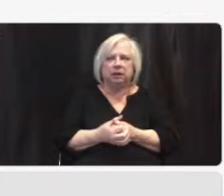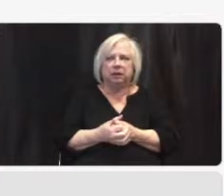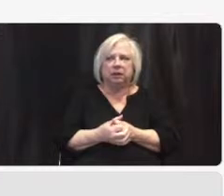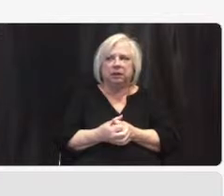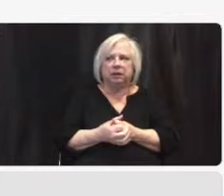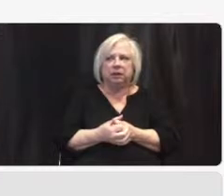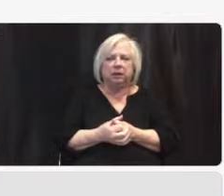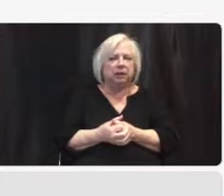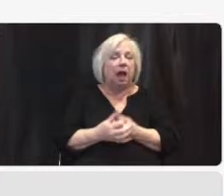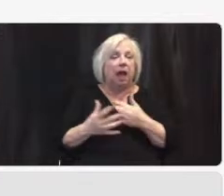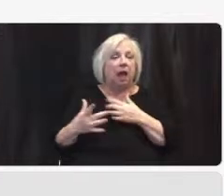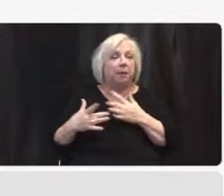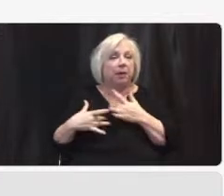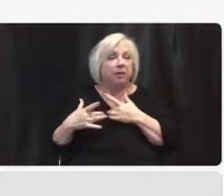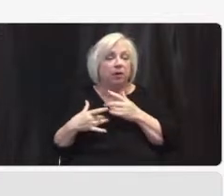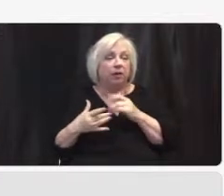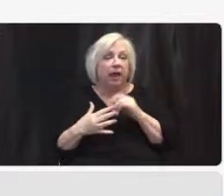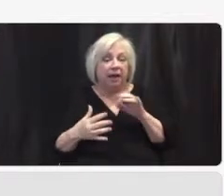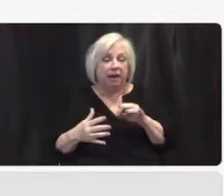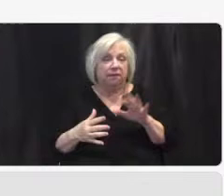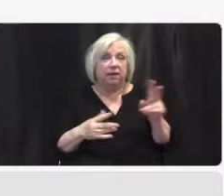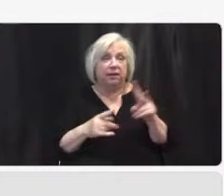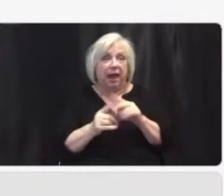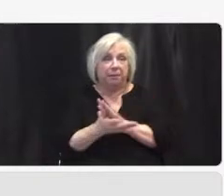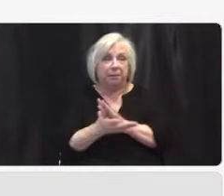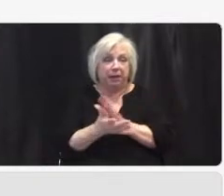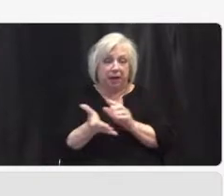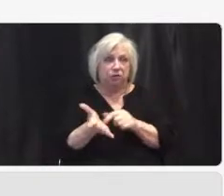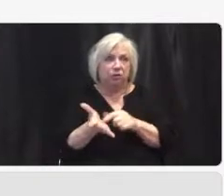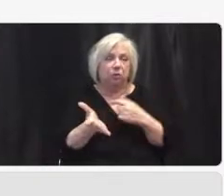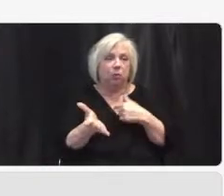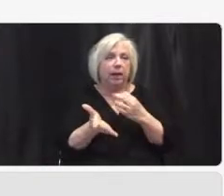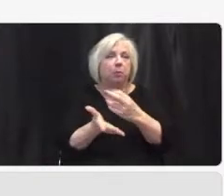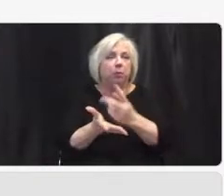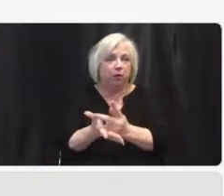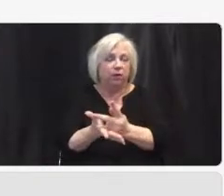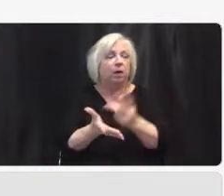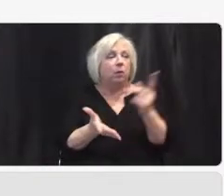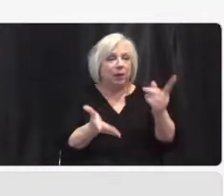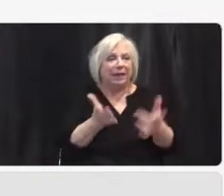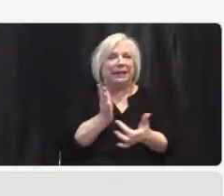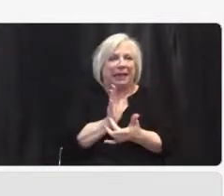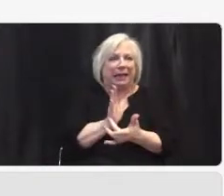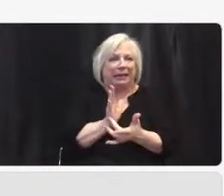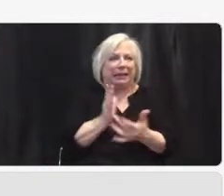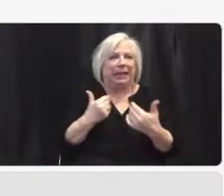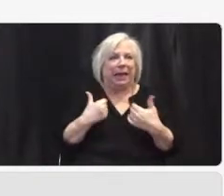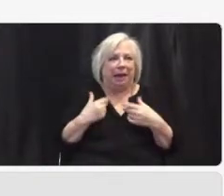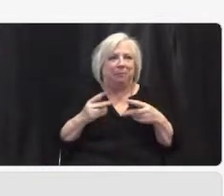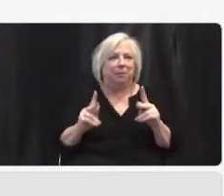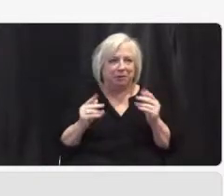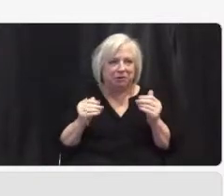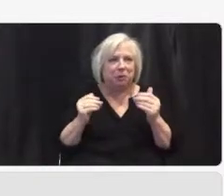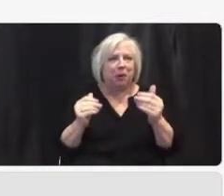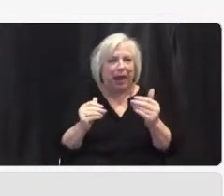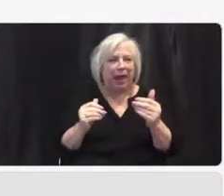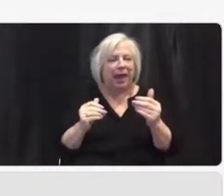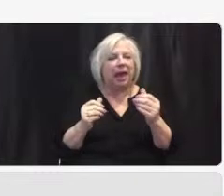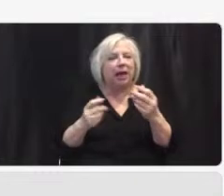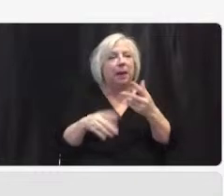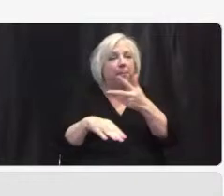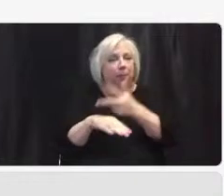I guess I'm just concerned if we approve his application as stated, would he technically have the permission to go forward with putting a food truck on the